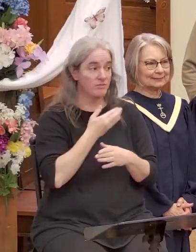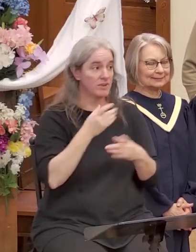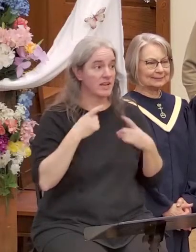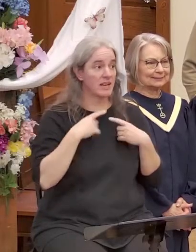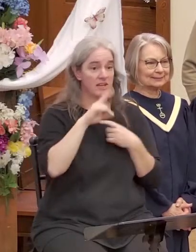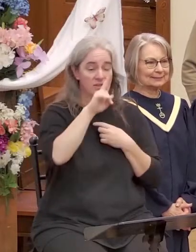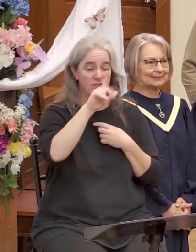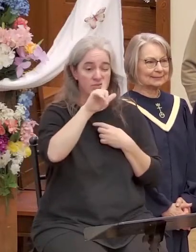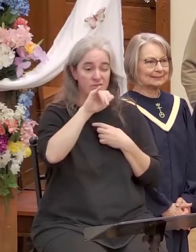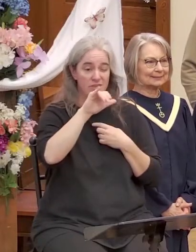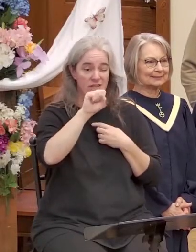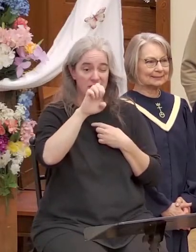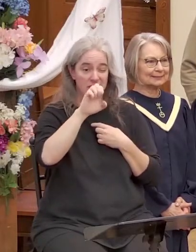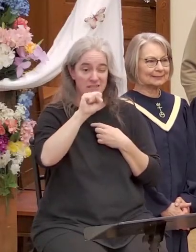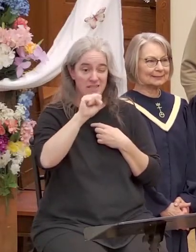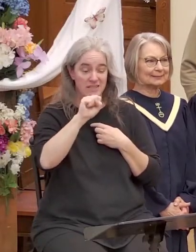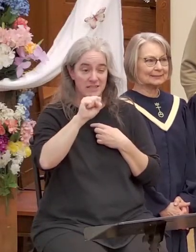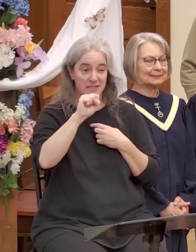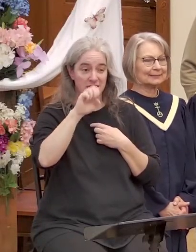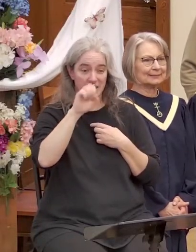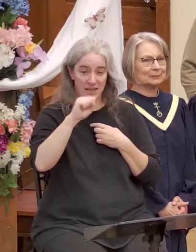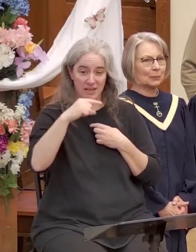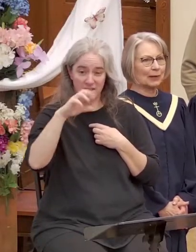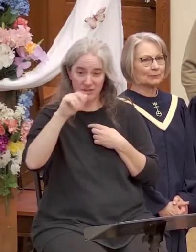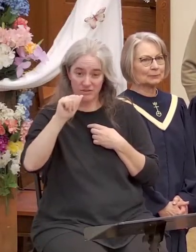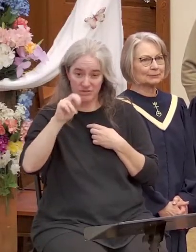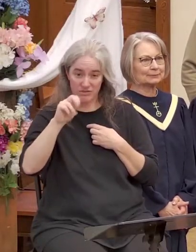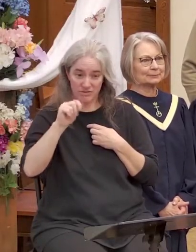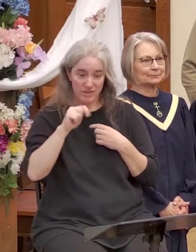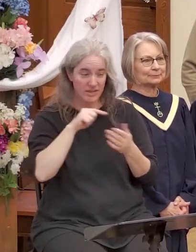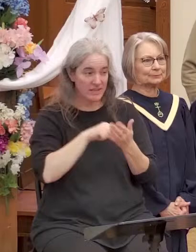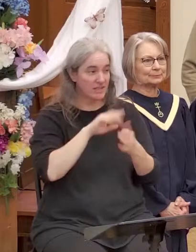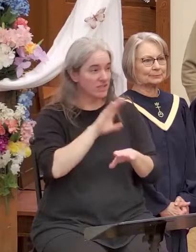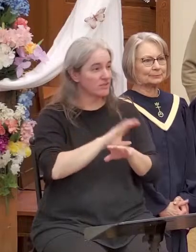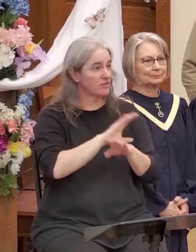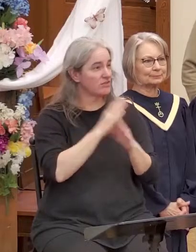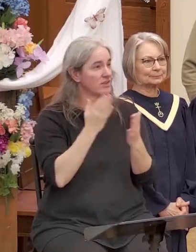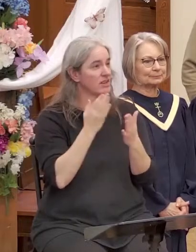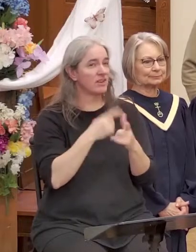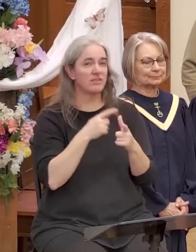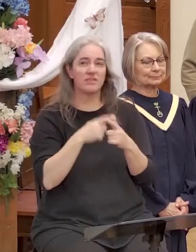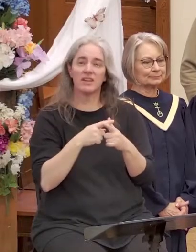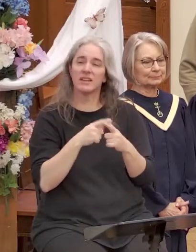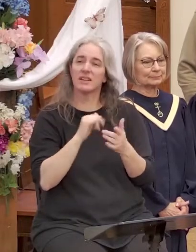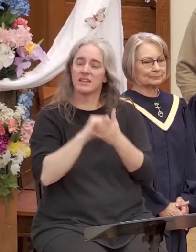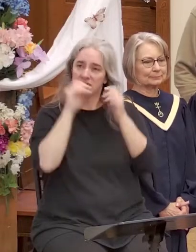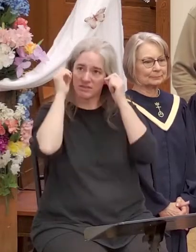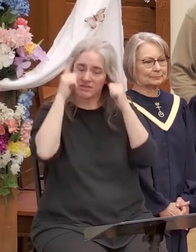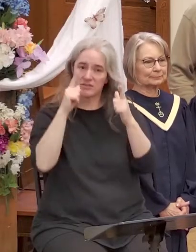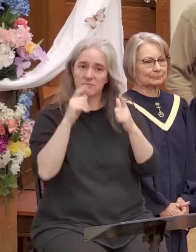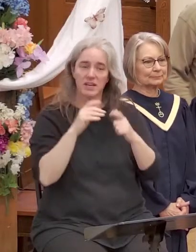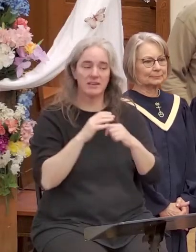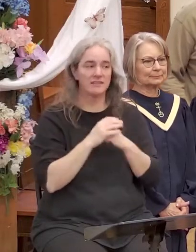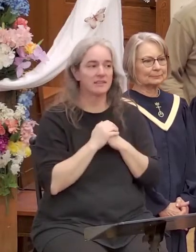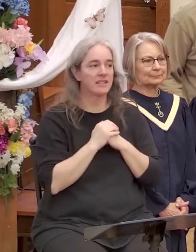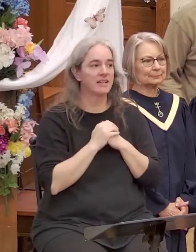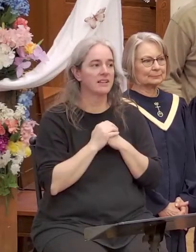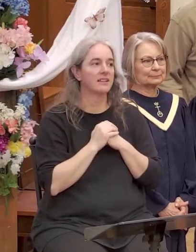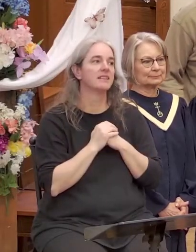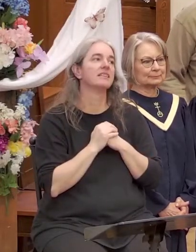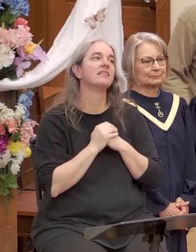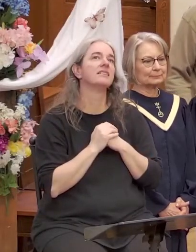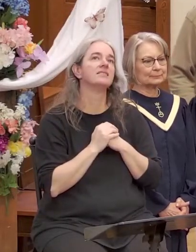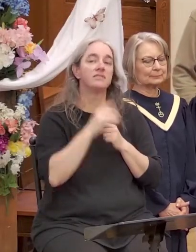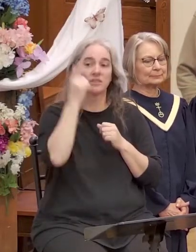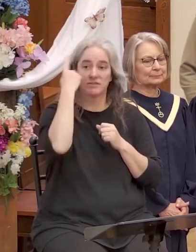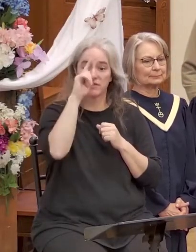papers. It's pretty cool. But this church was here then. That's just amazing. Just amazing. Anyway, okay. So for